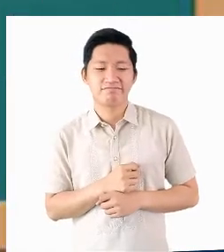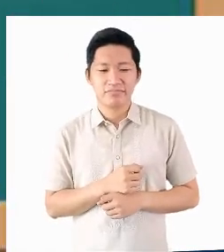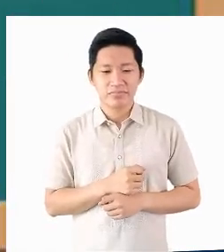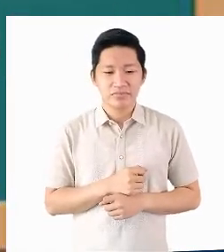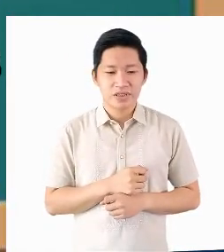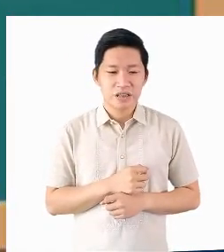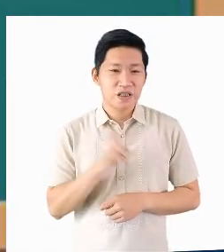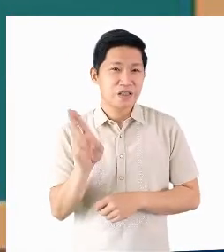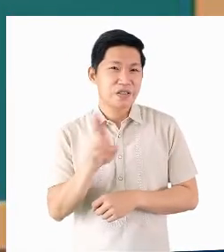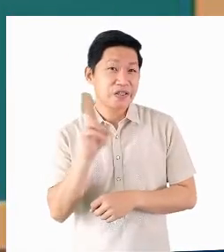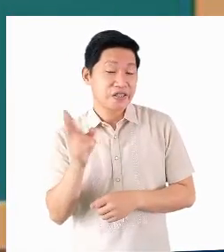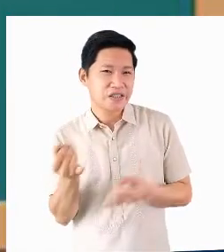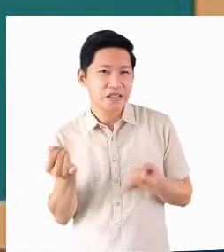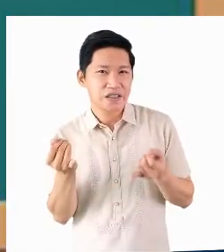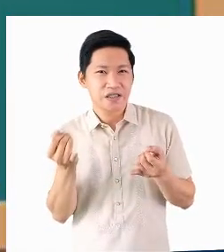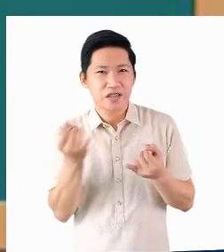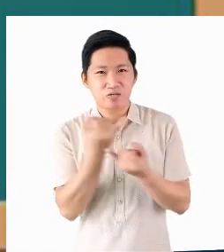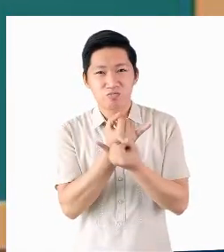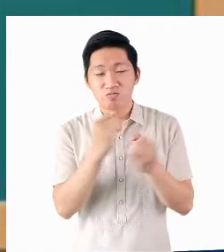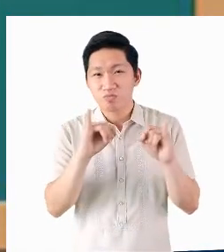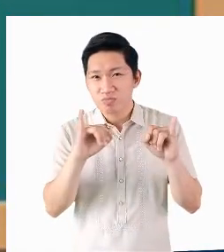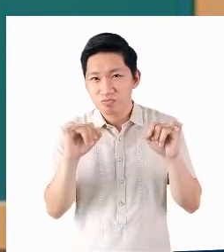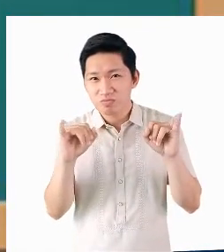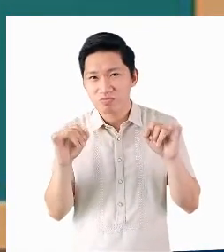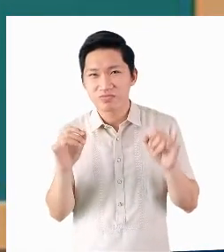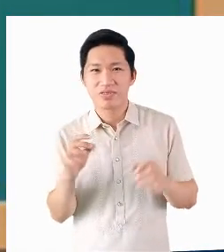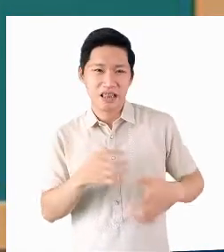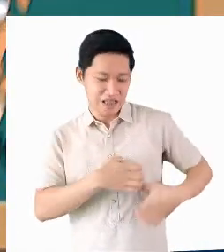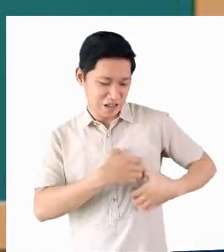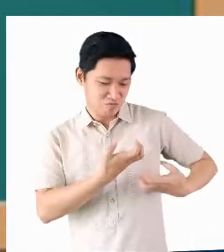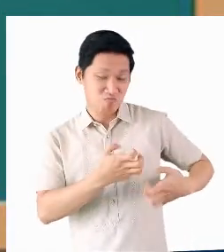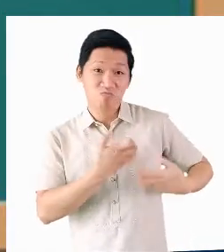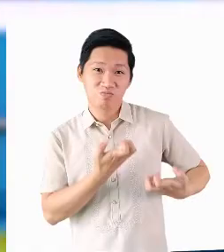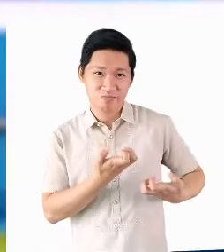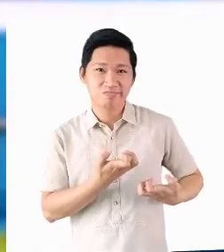and using idiomatic expression.